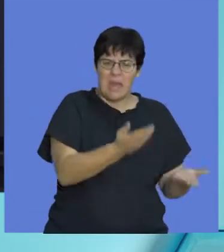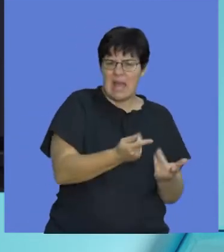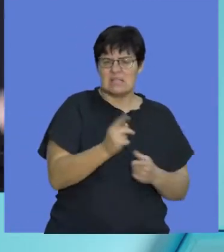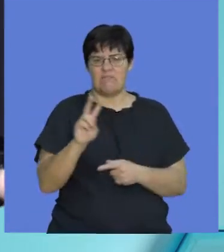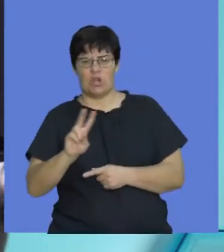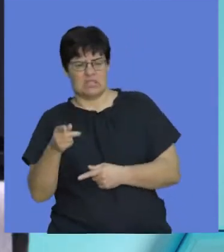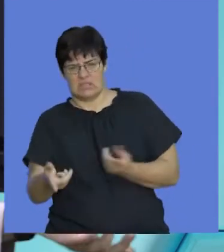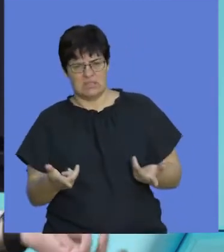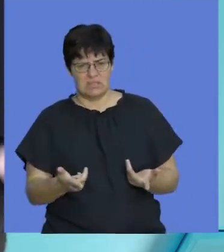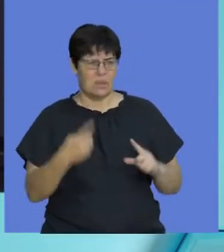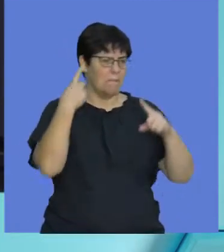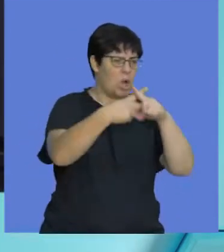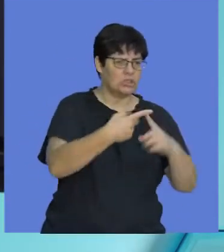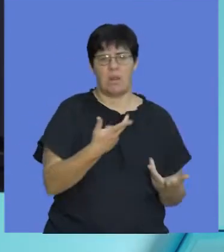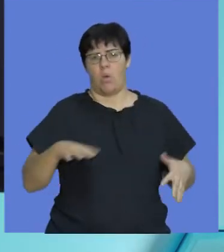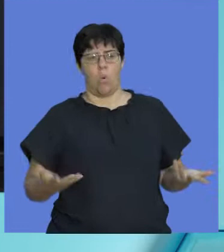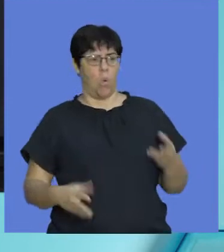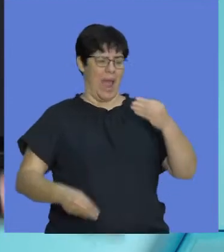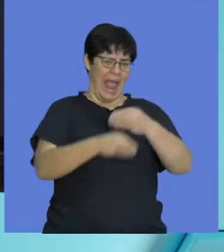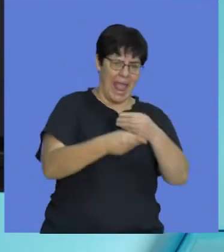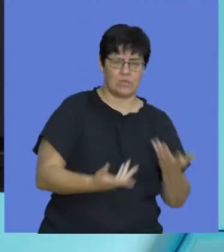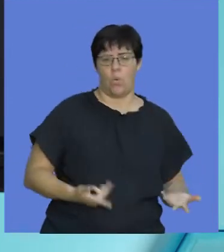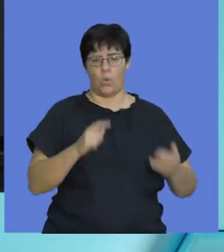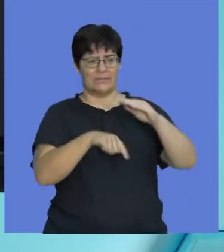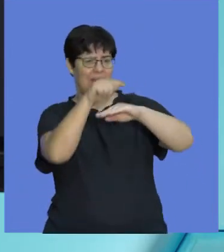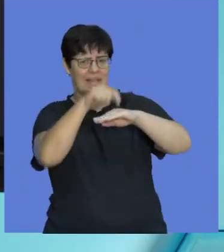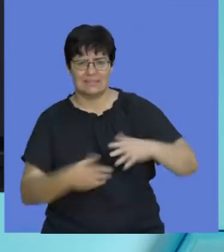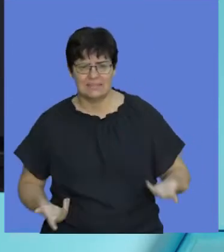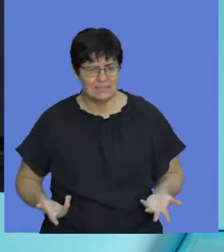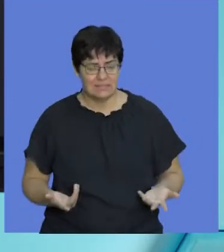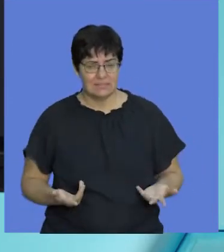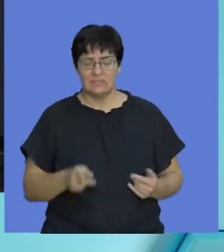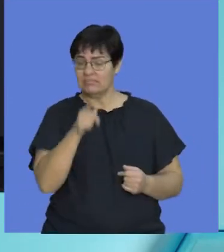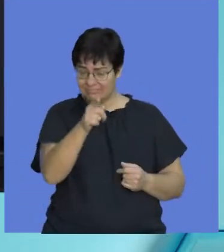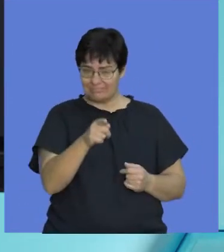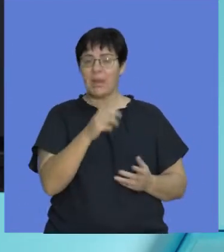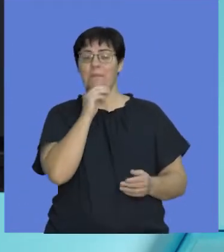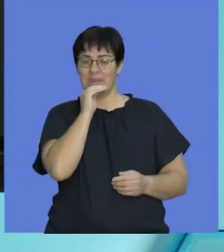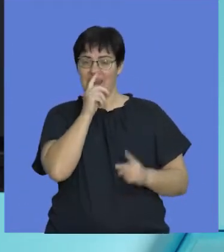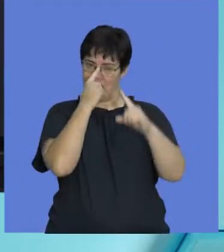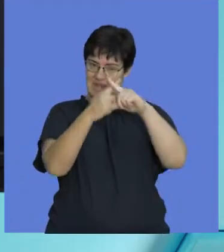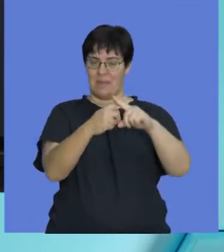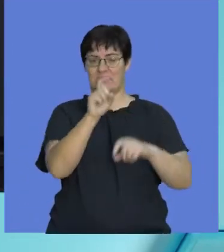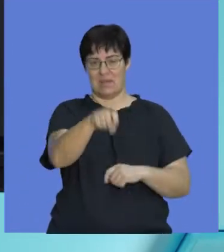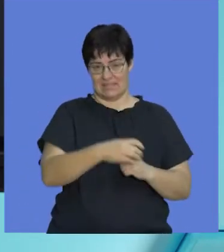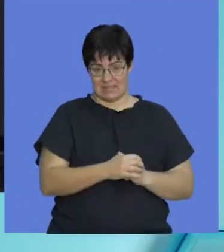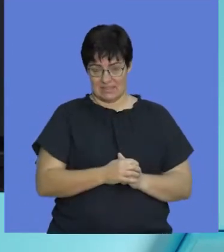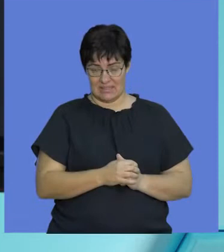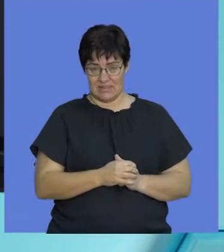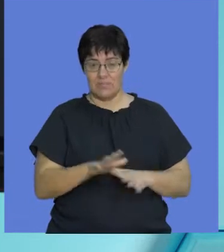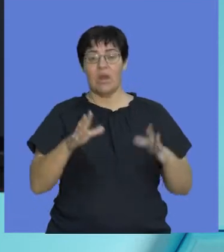Are we multiplying it? Are we adding it? Are we dividing it? So it's multiplication, okay?